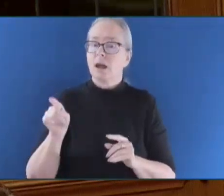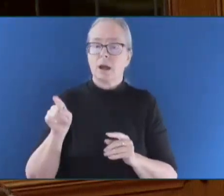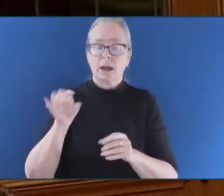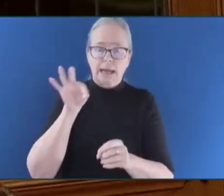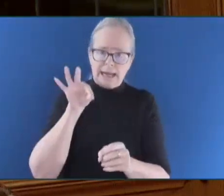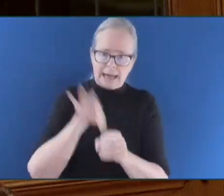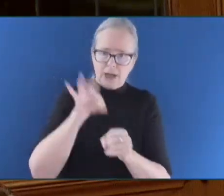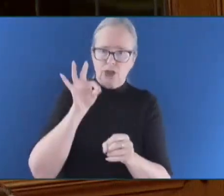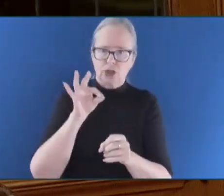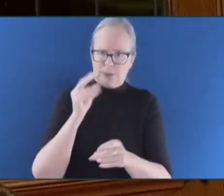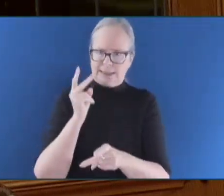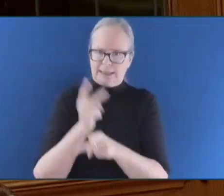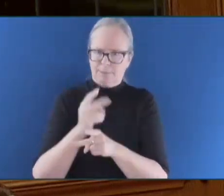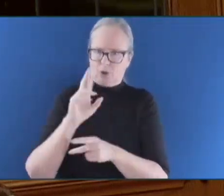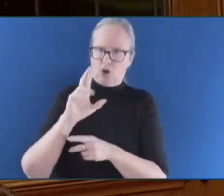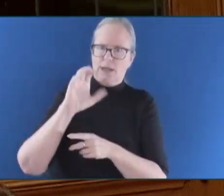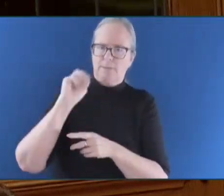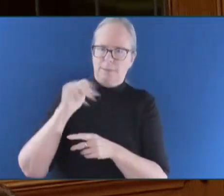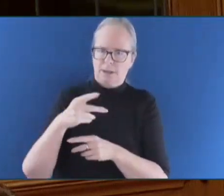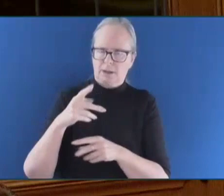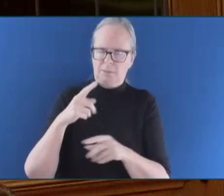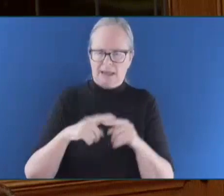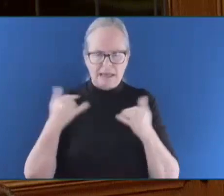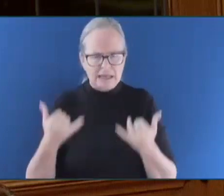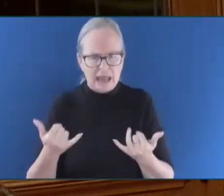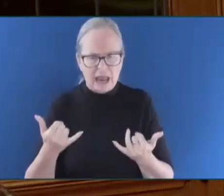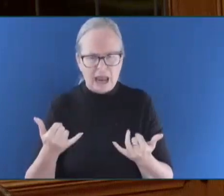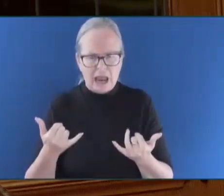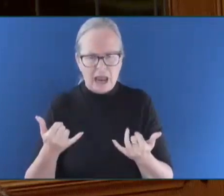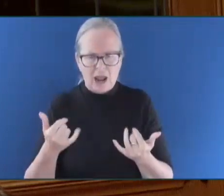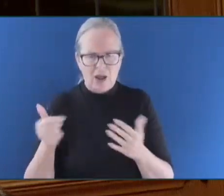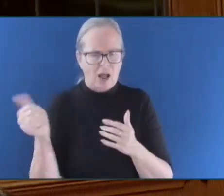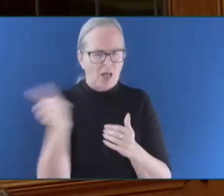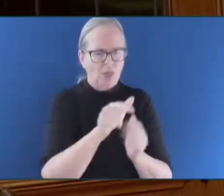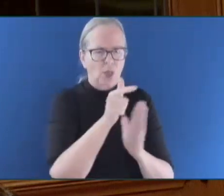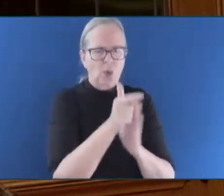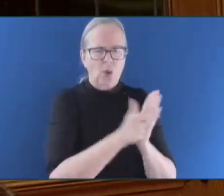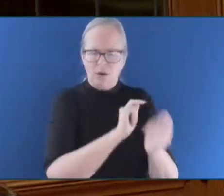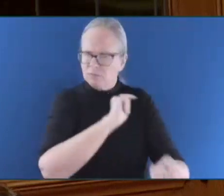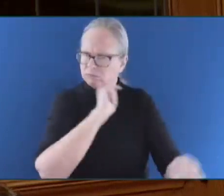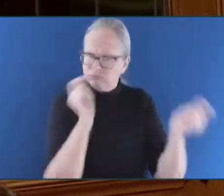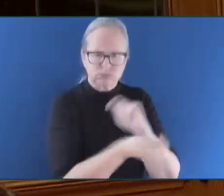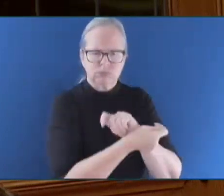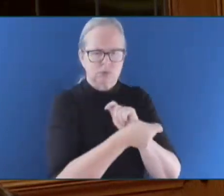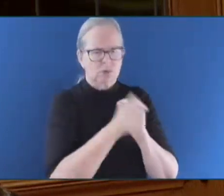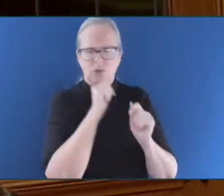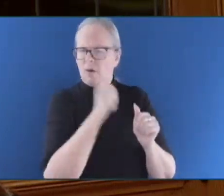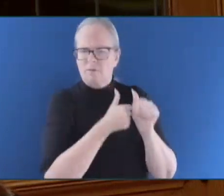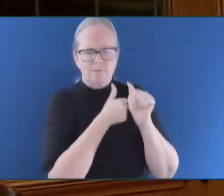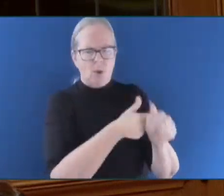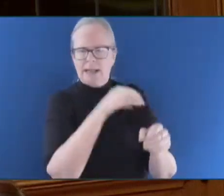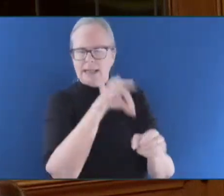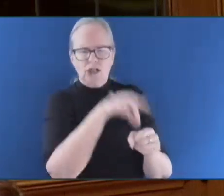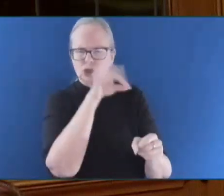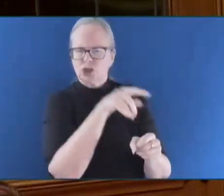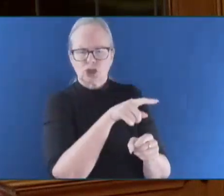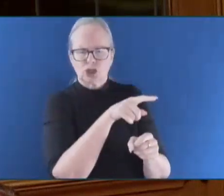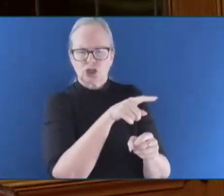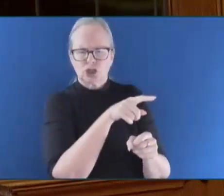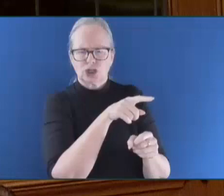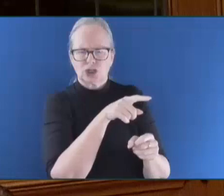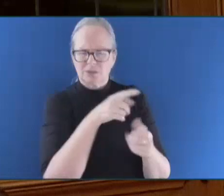using legislation to undermine the City of Surrey's mandate given to them by voters to keep the RCMP in